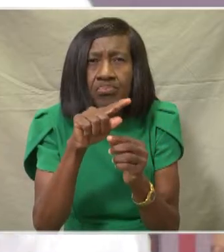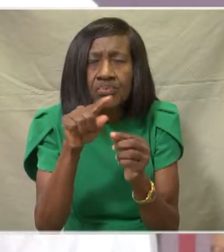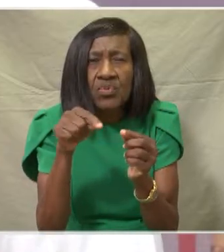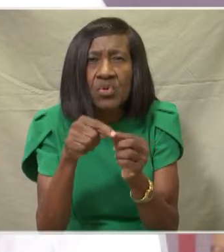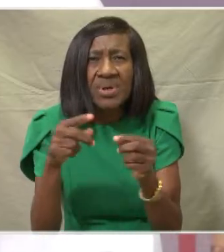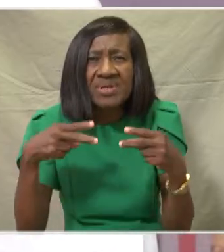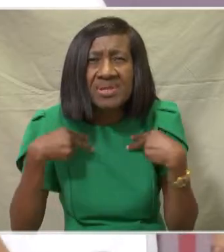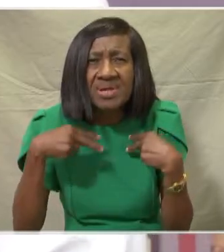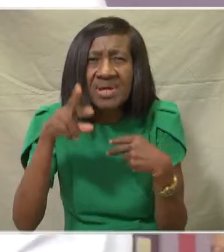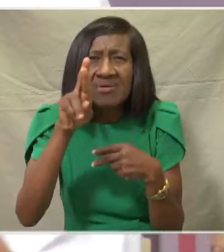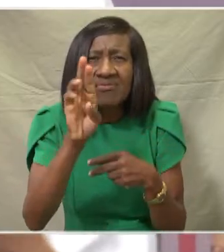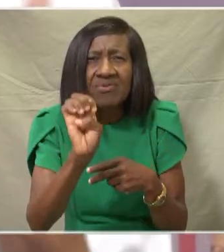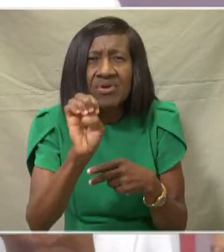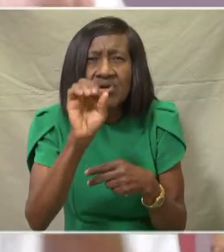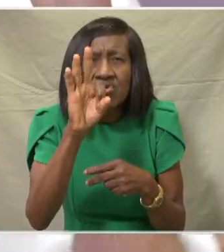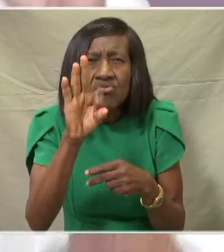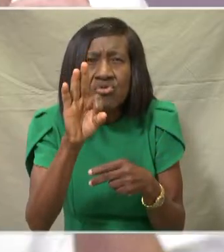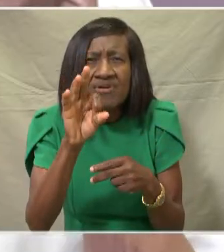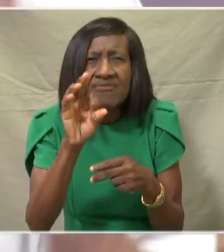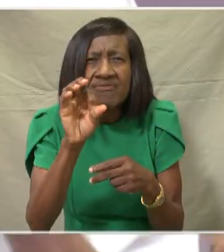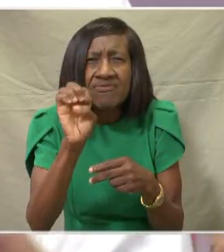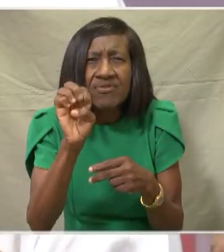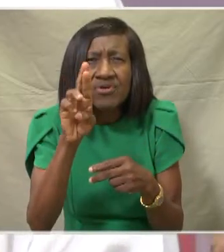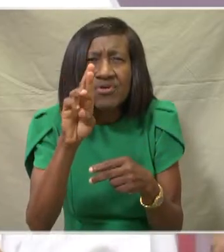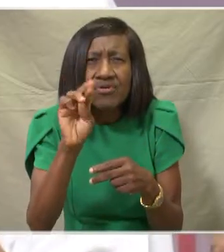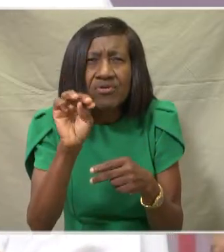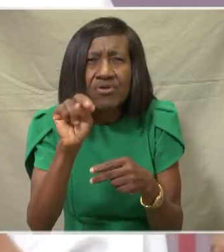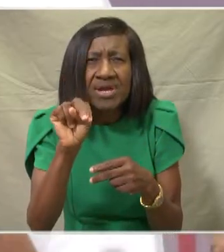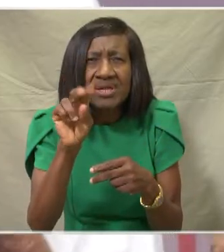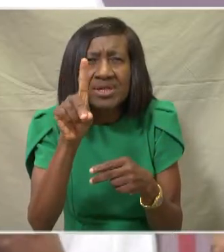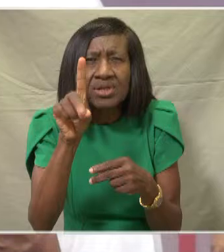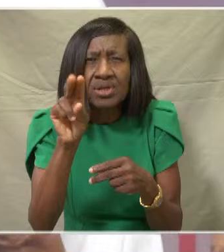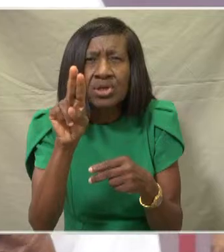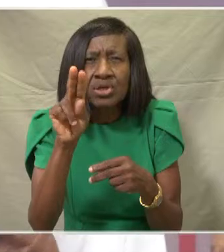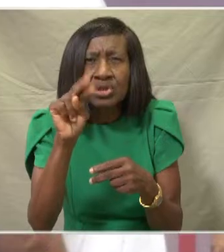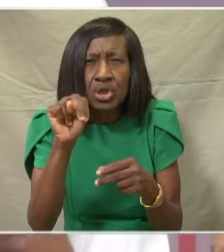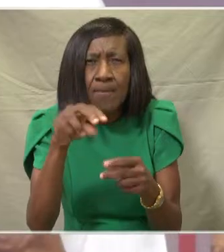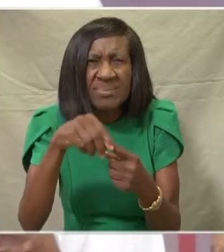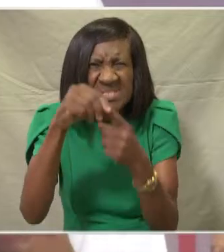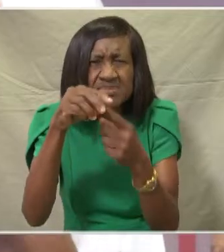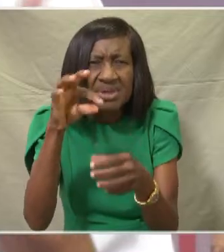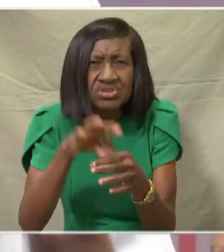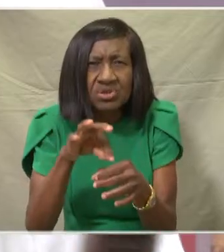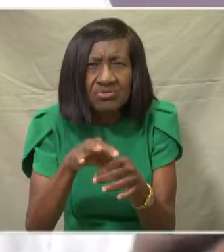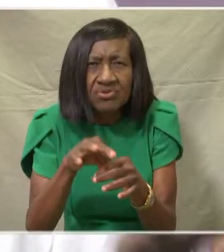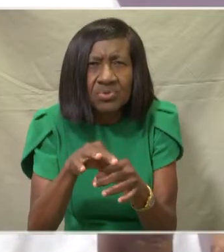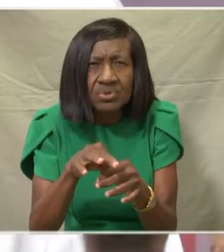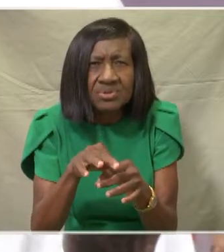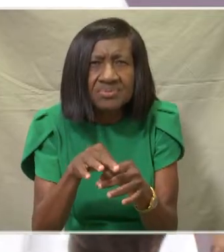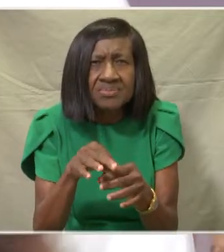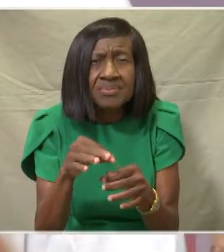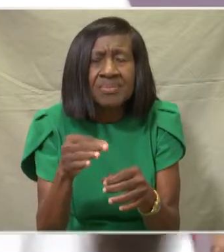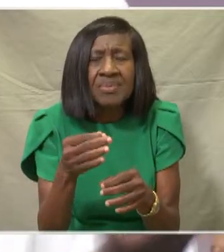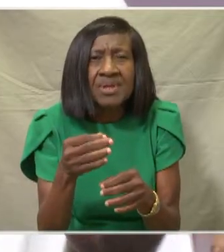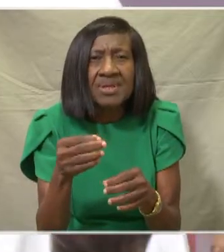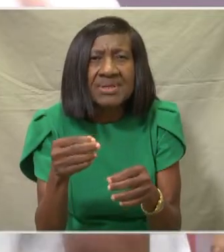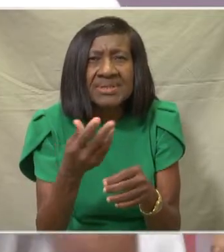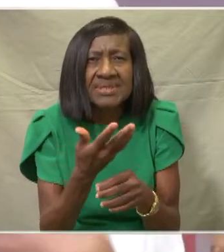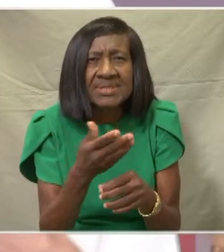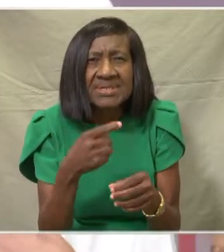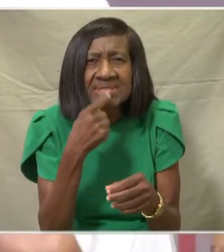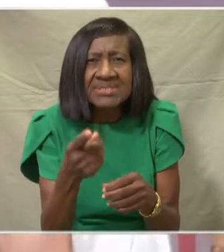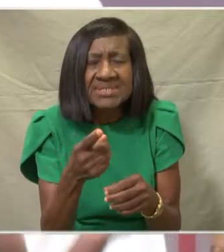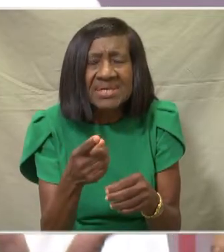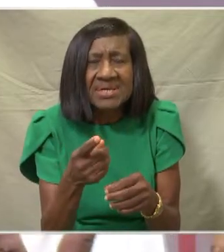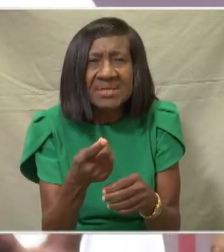that's generic, that would govern the rules part. So this referendum is being held without any rules of any kind that we're